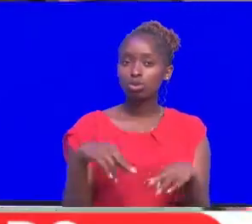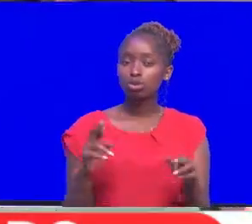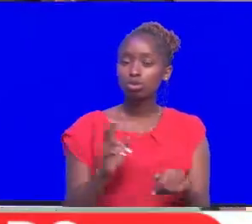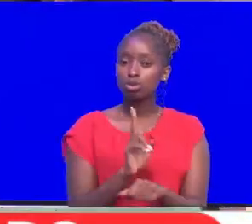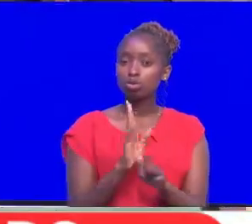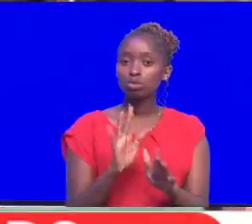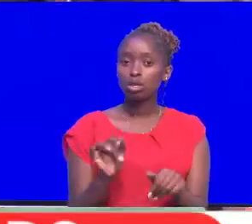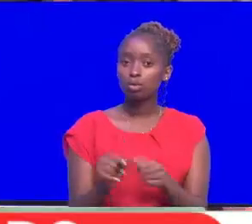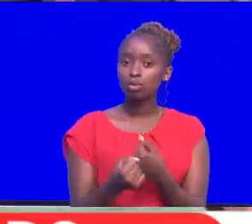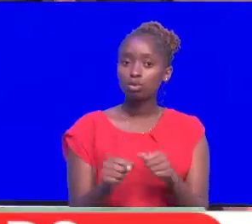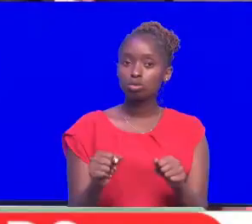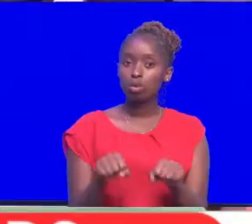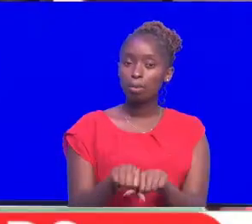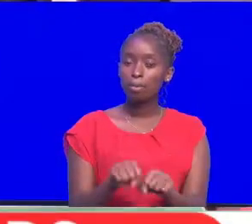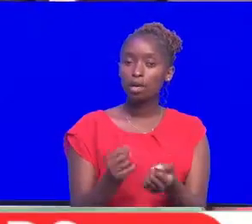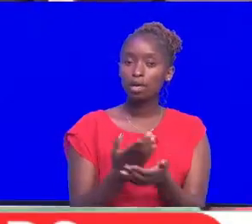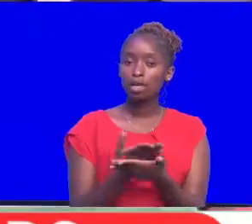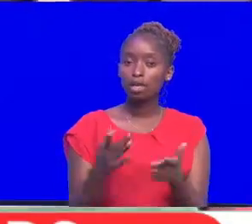law.